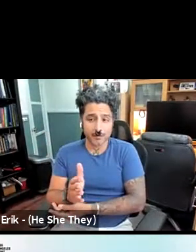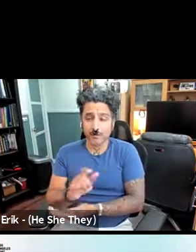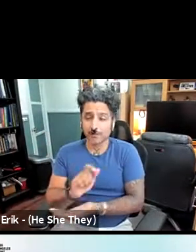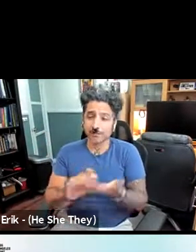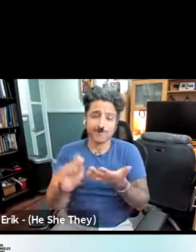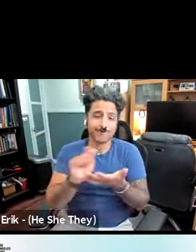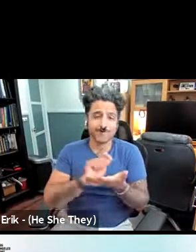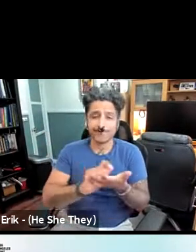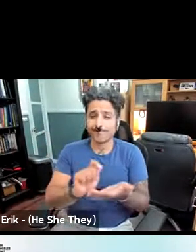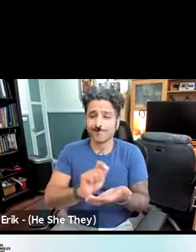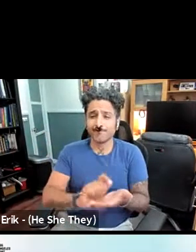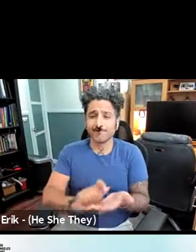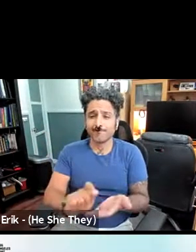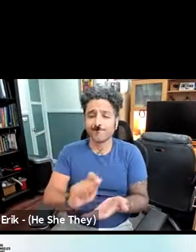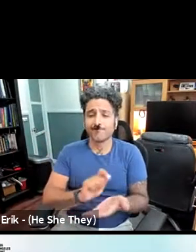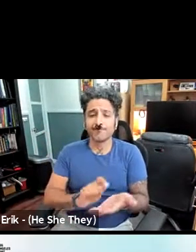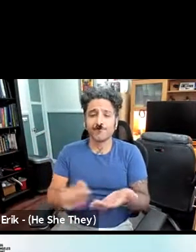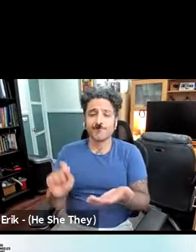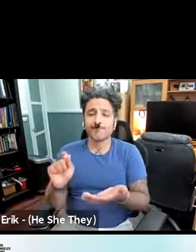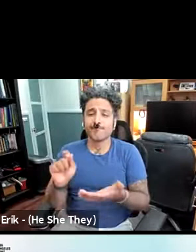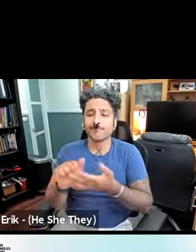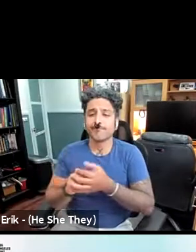writing,